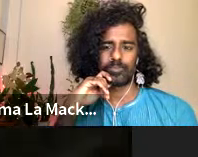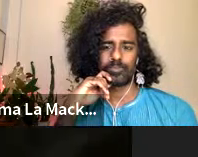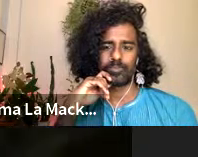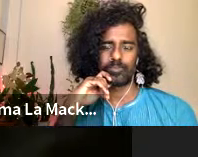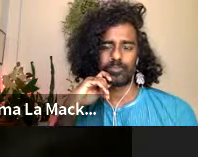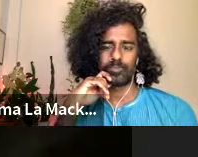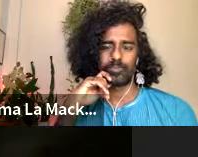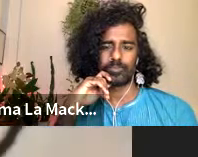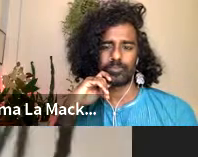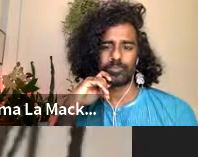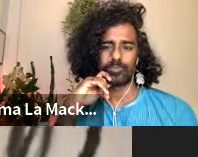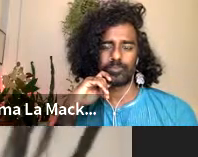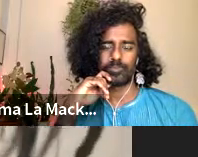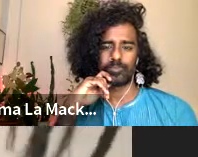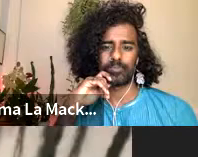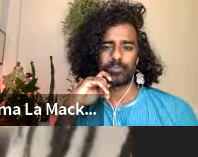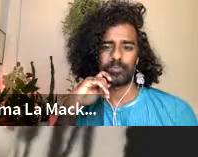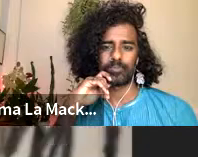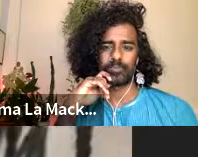and magic.